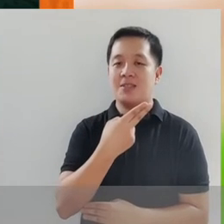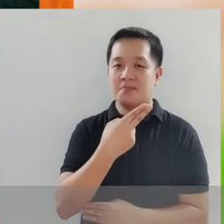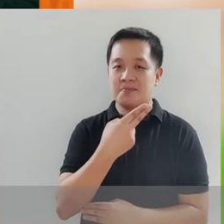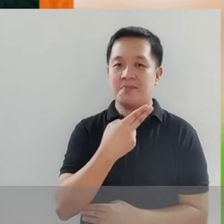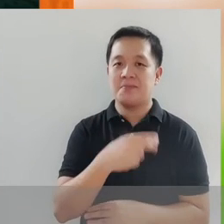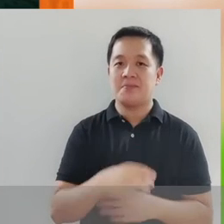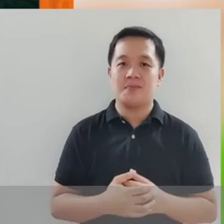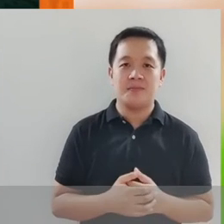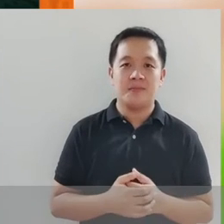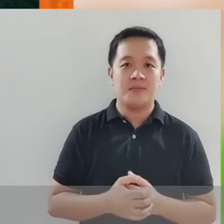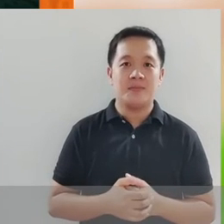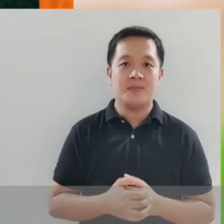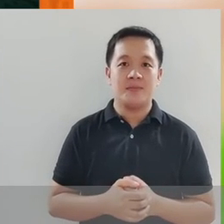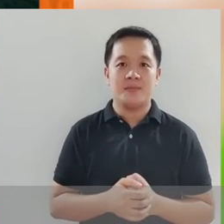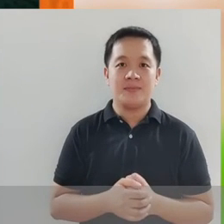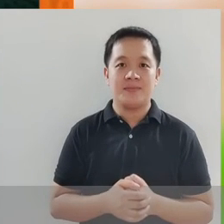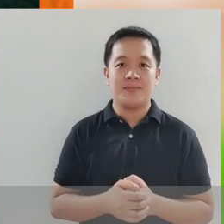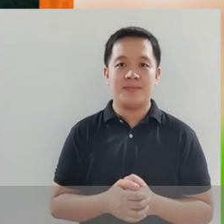B-E-A-C-H.